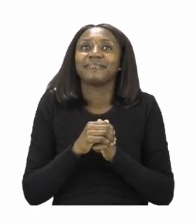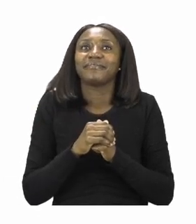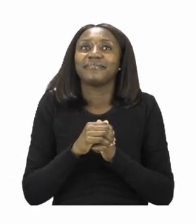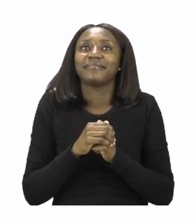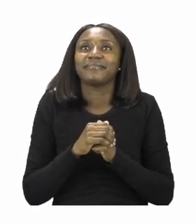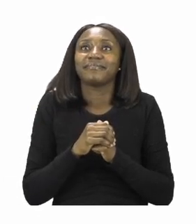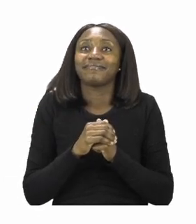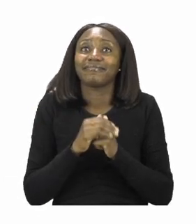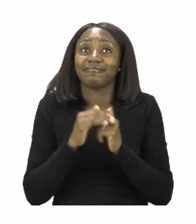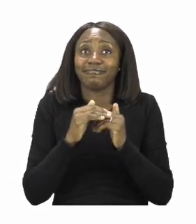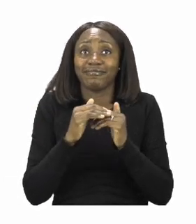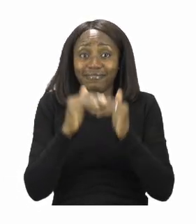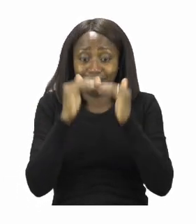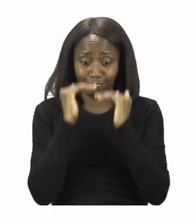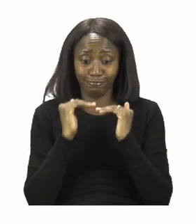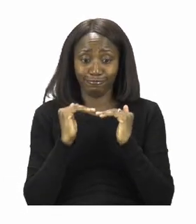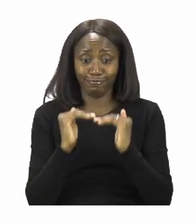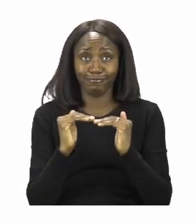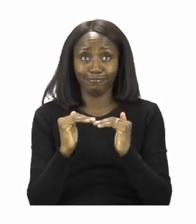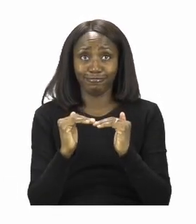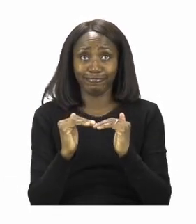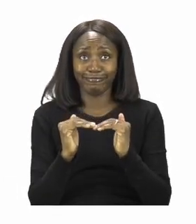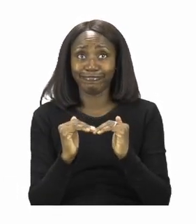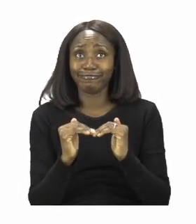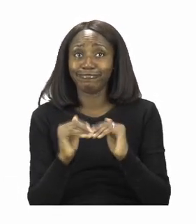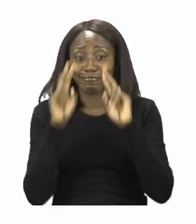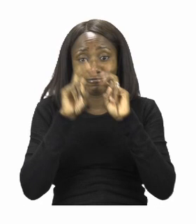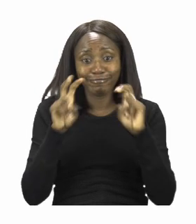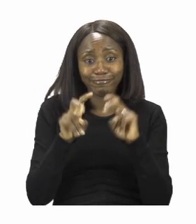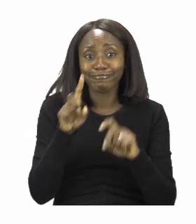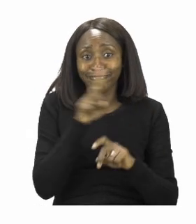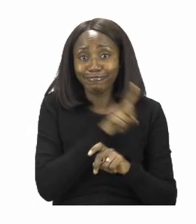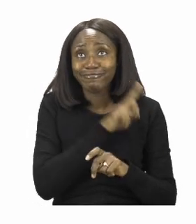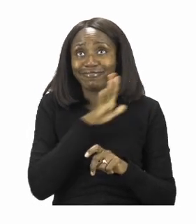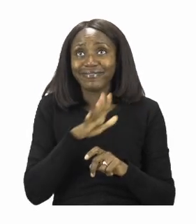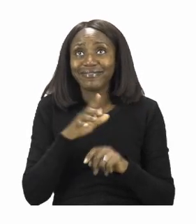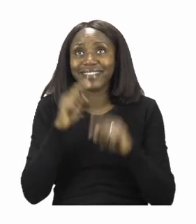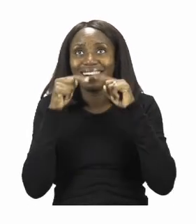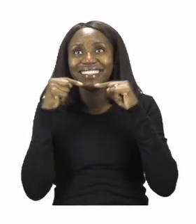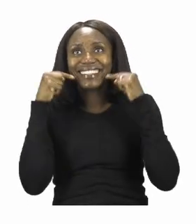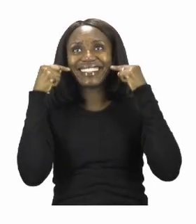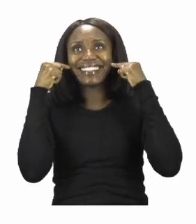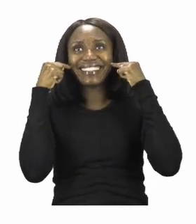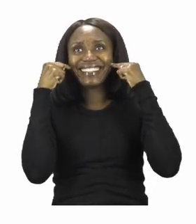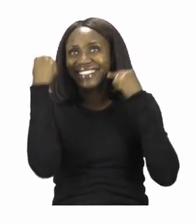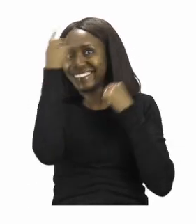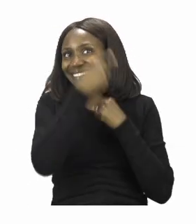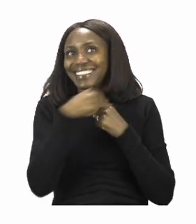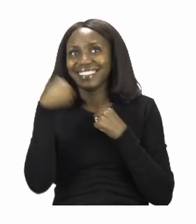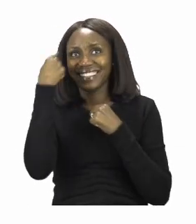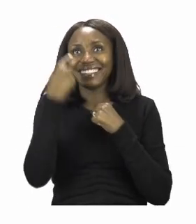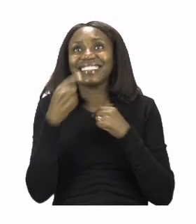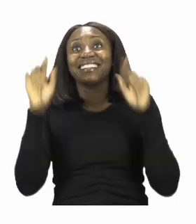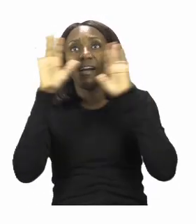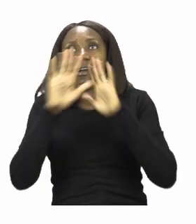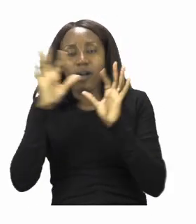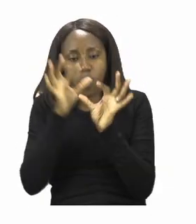Then you're going to look for 15 smiley faces and you're going to color 15